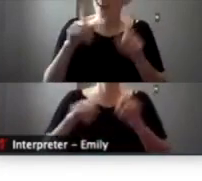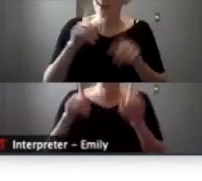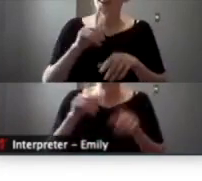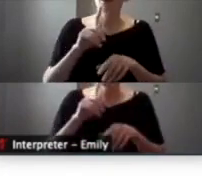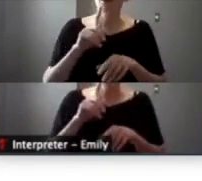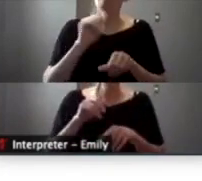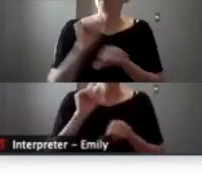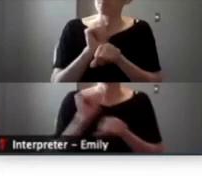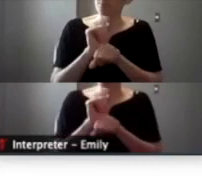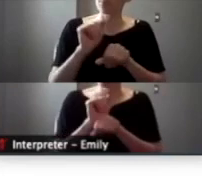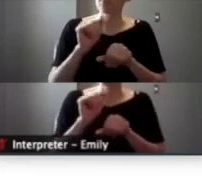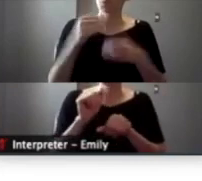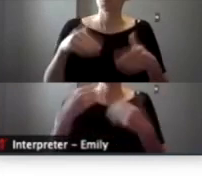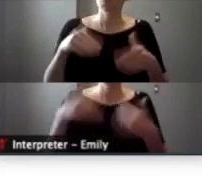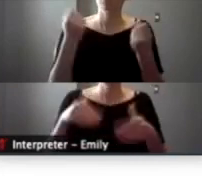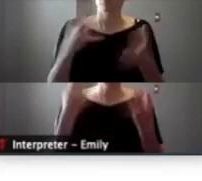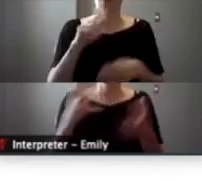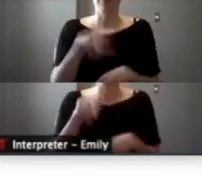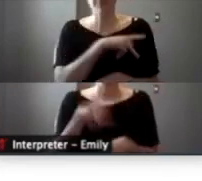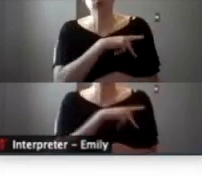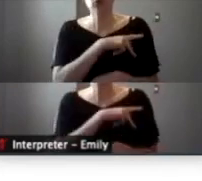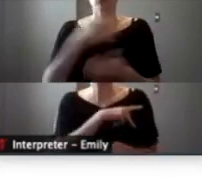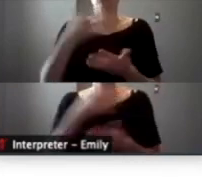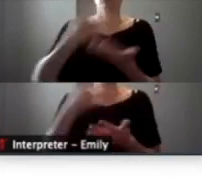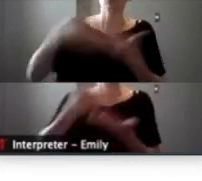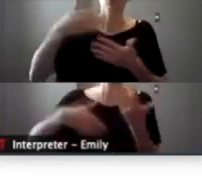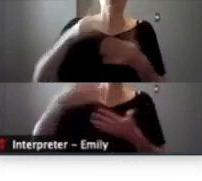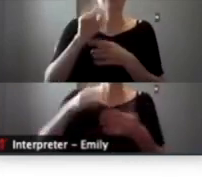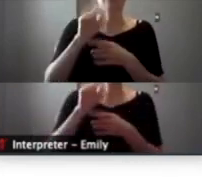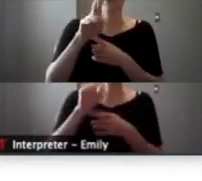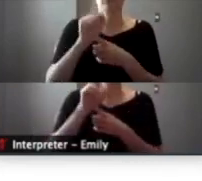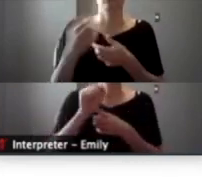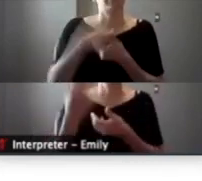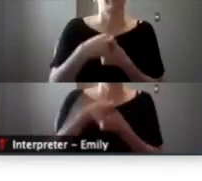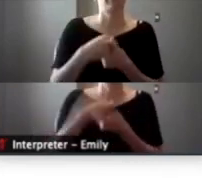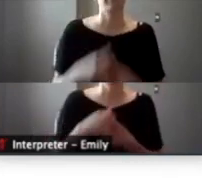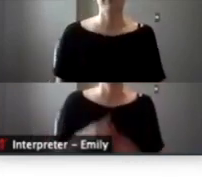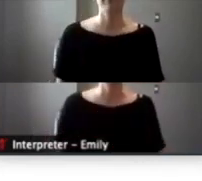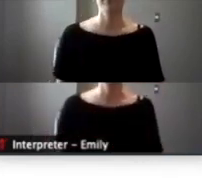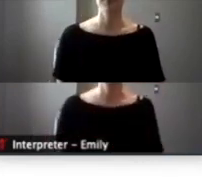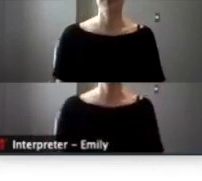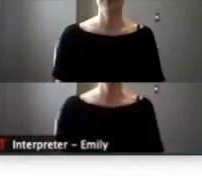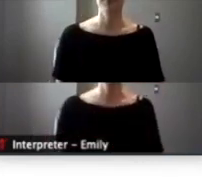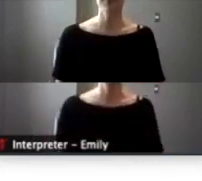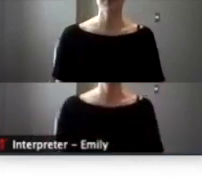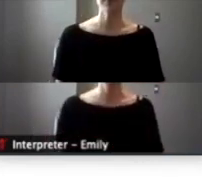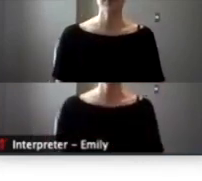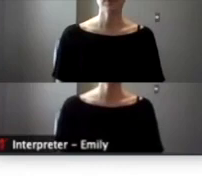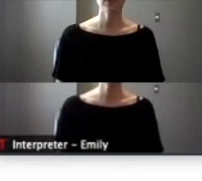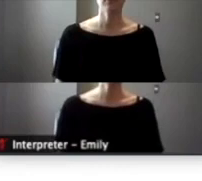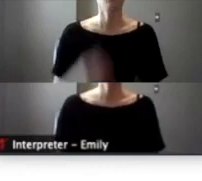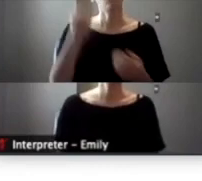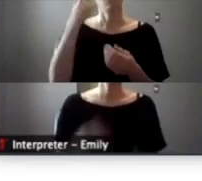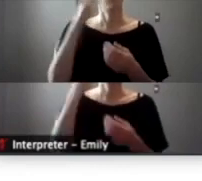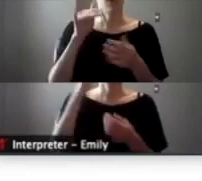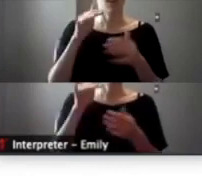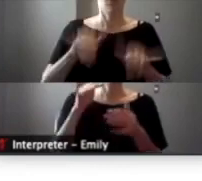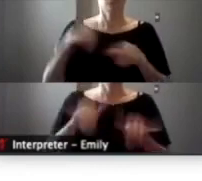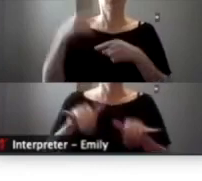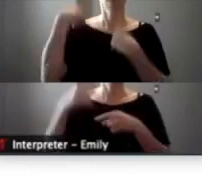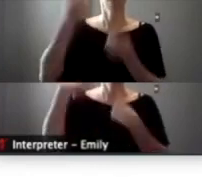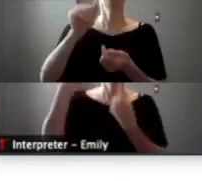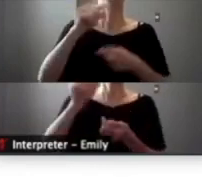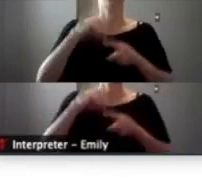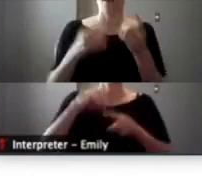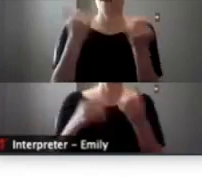many personal and social factors that come into play. This has always been true, but now,